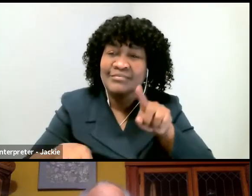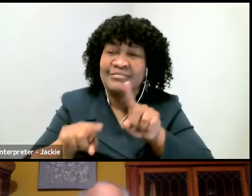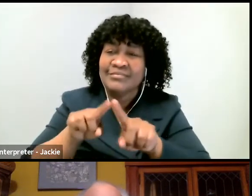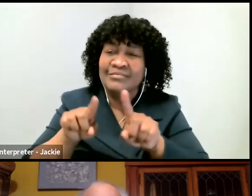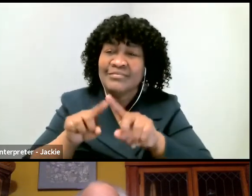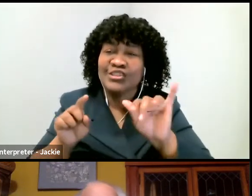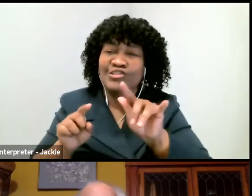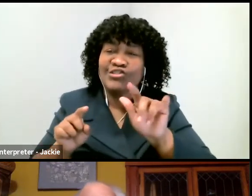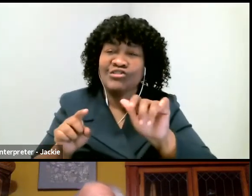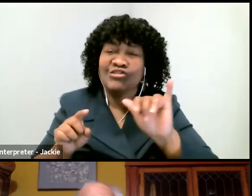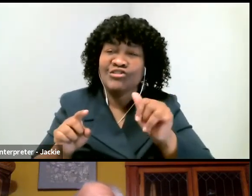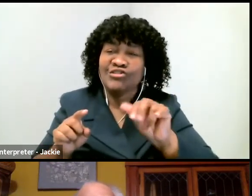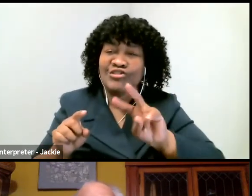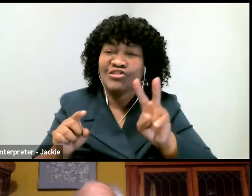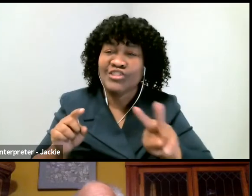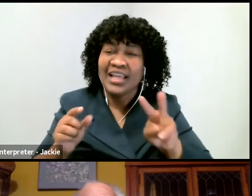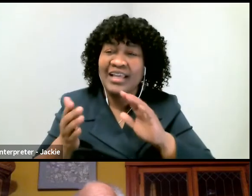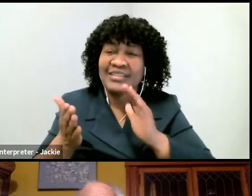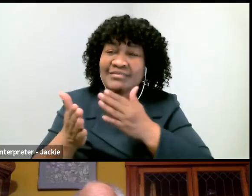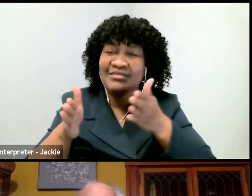jazz musicians, and